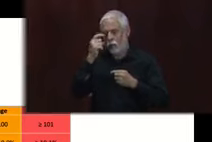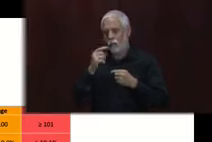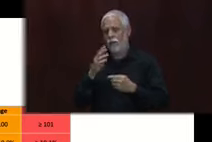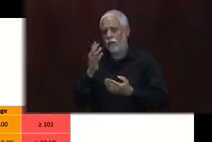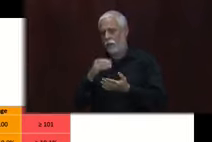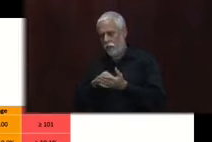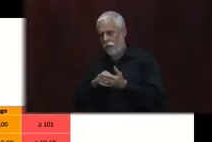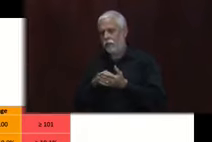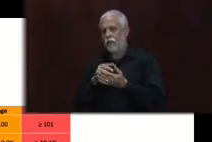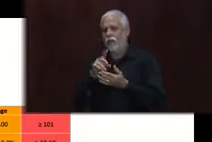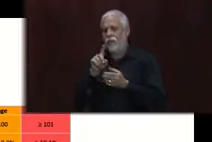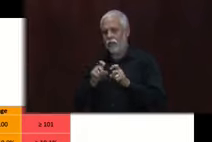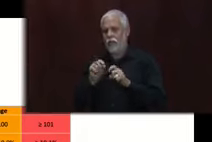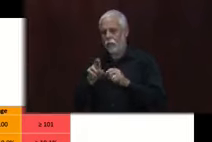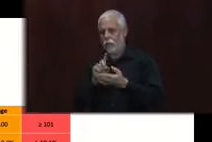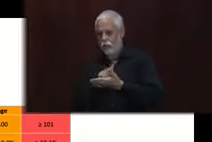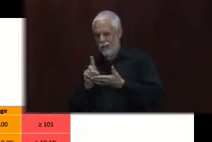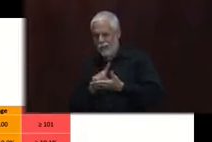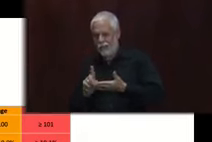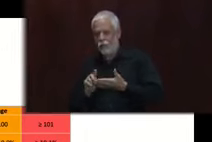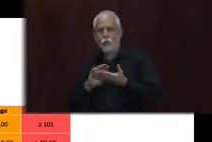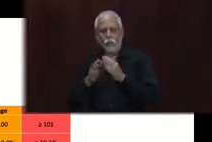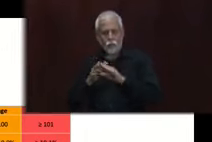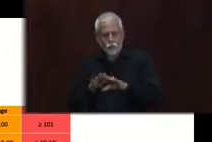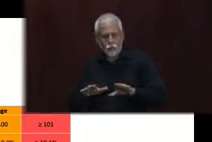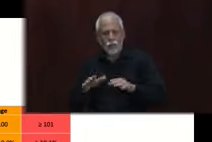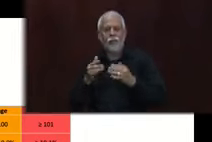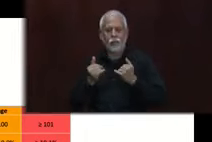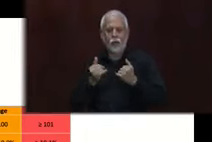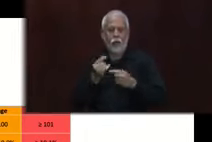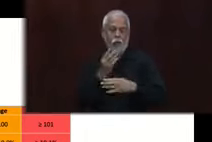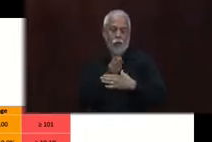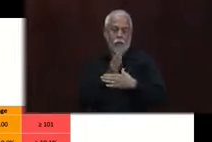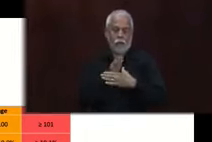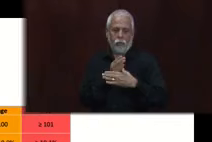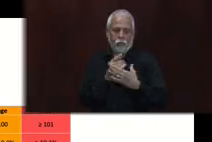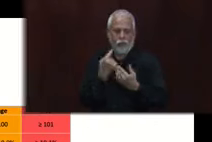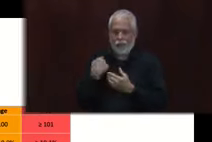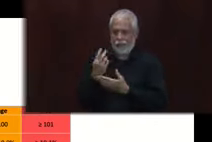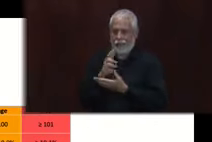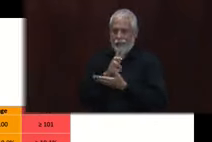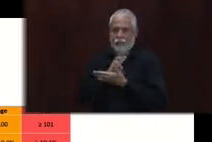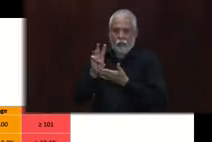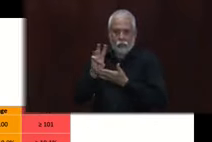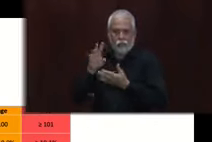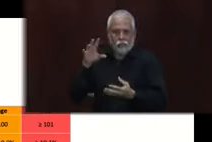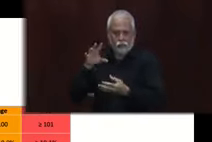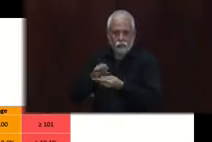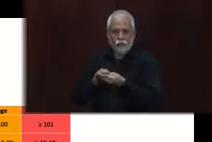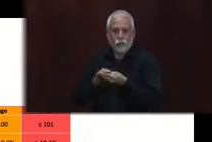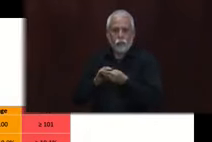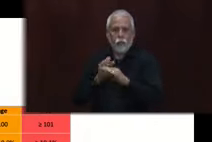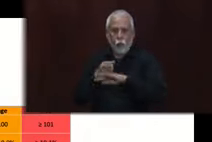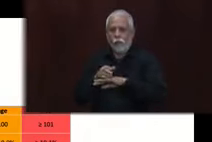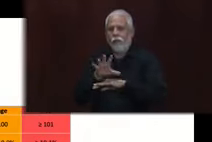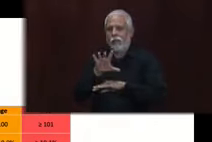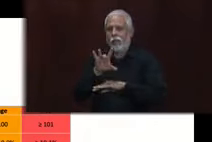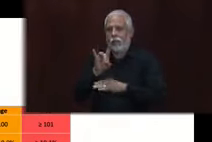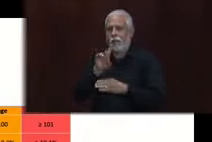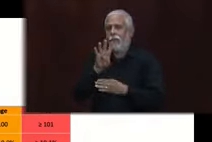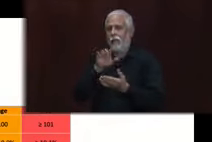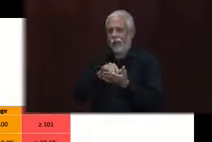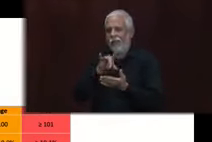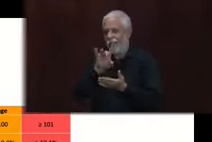over 4,000 tests per week in the community, and now on average for the last 6 weeks, it's been well over